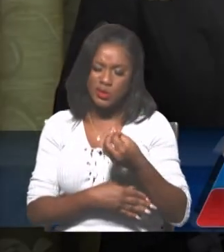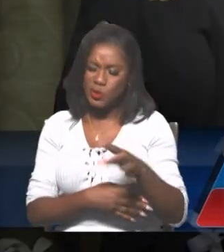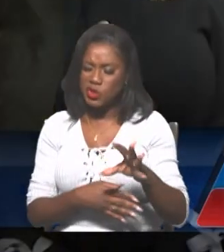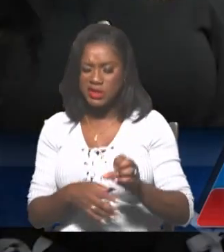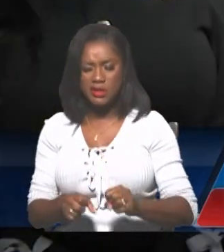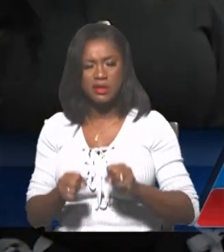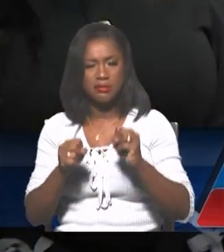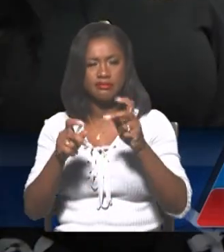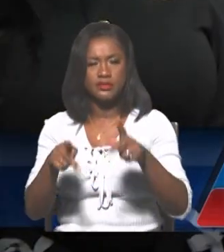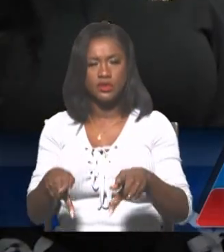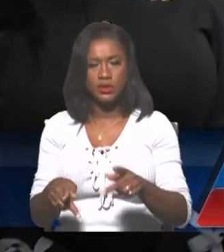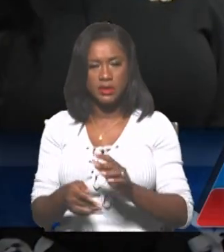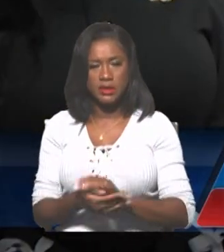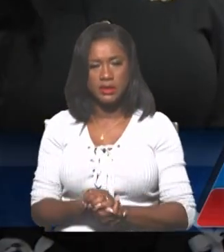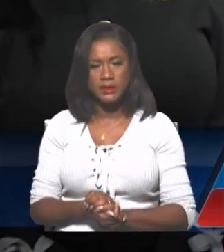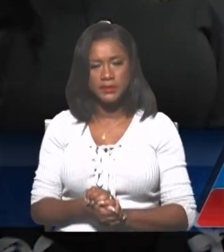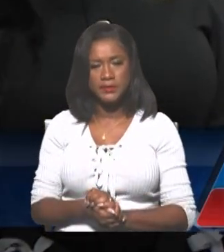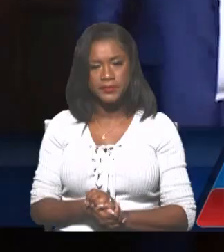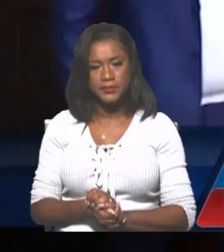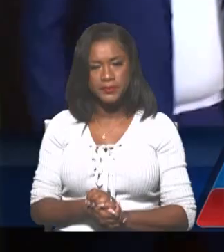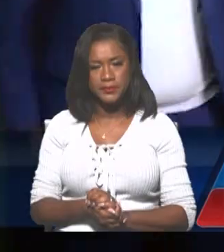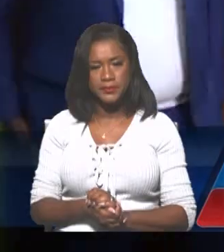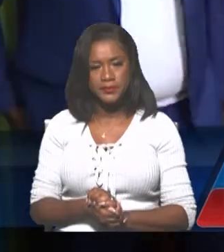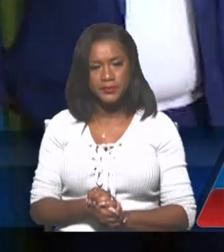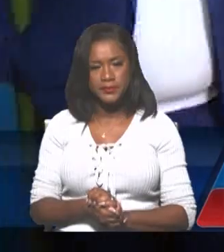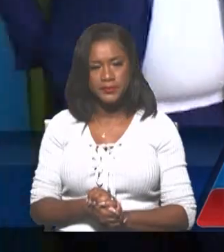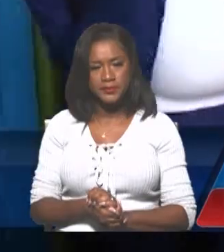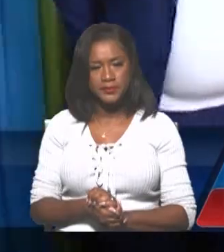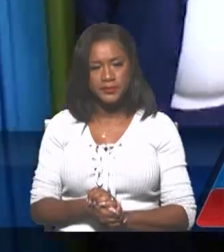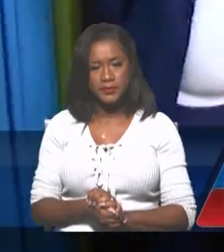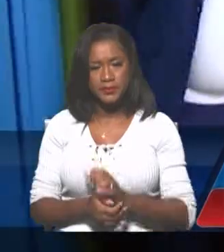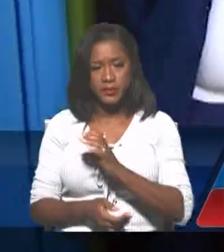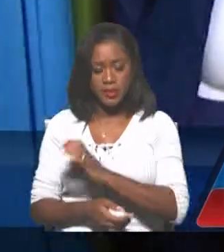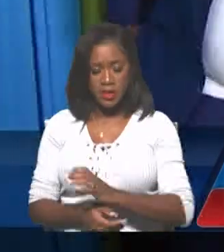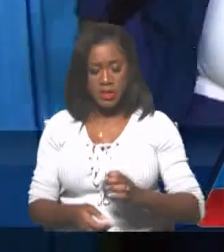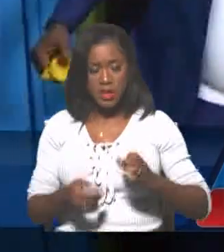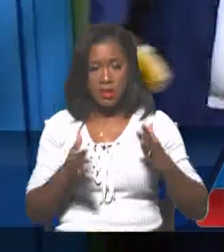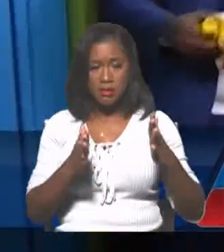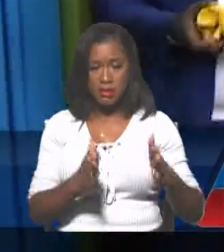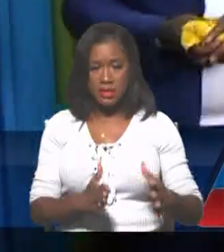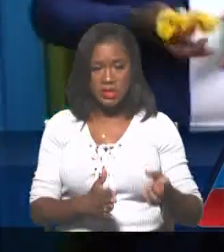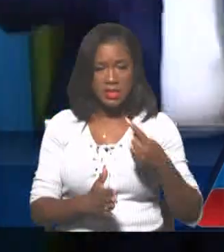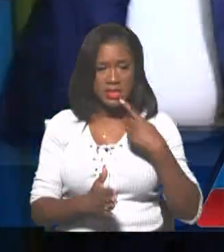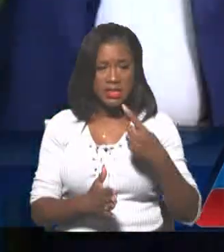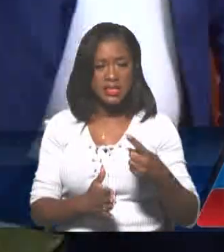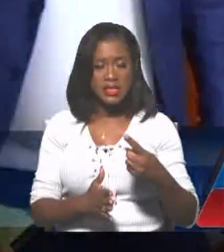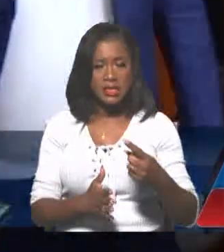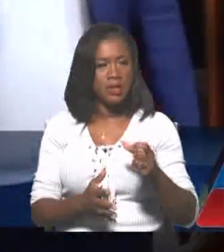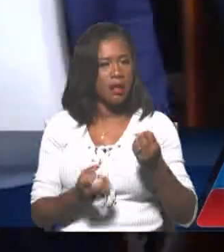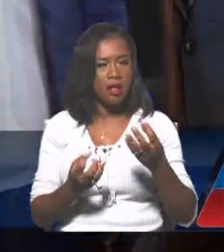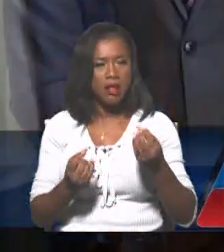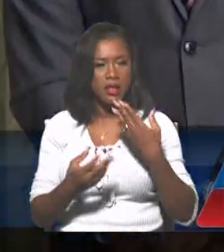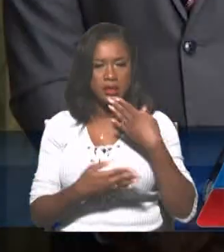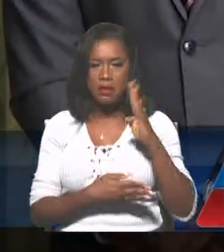opportunities. Minority Councillor Petal Daniel Benwa claimed there were several unfulfilled